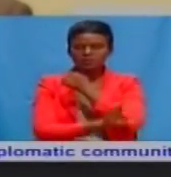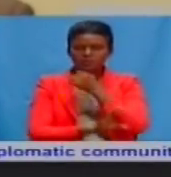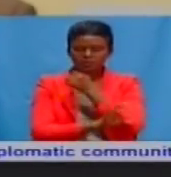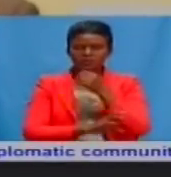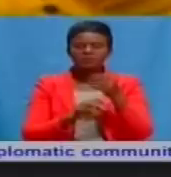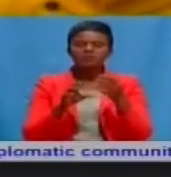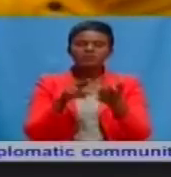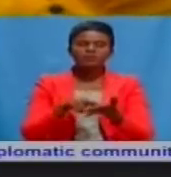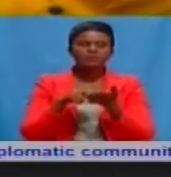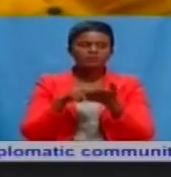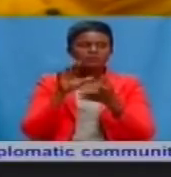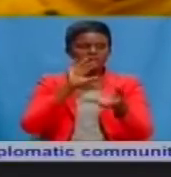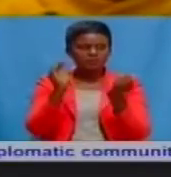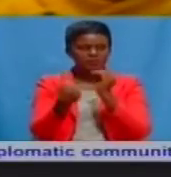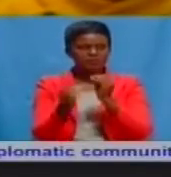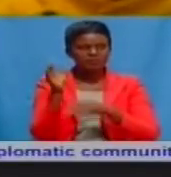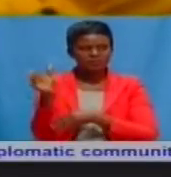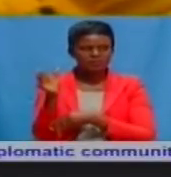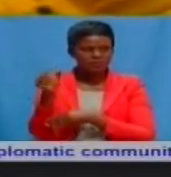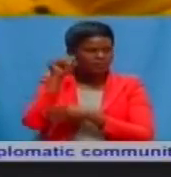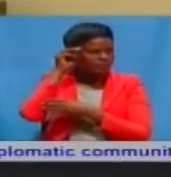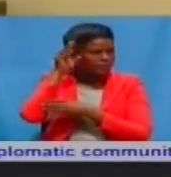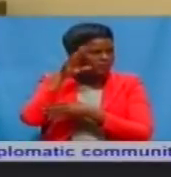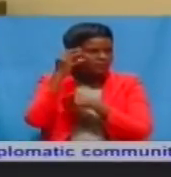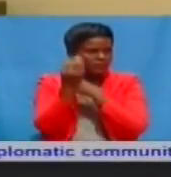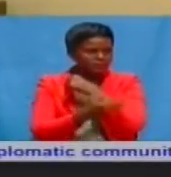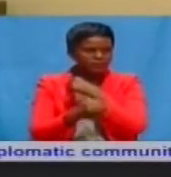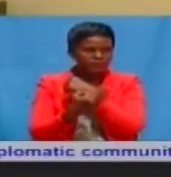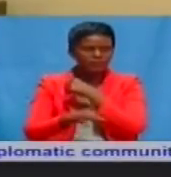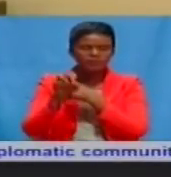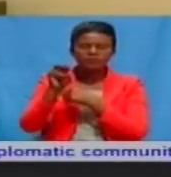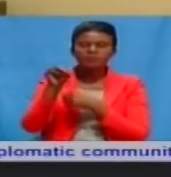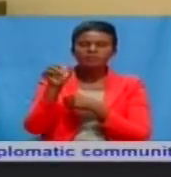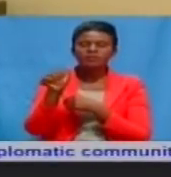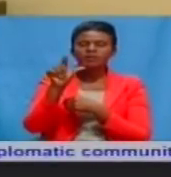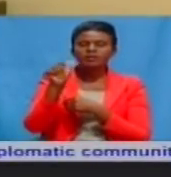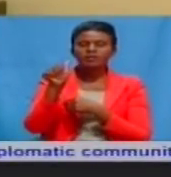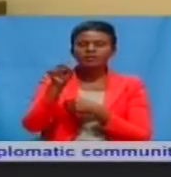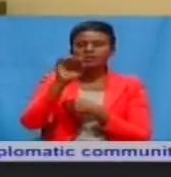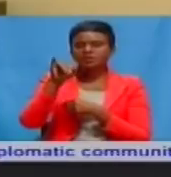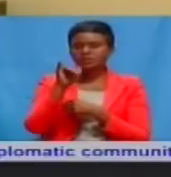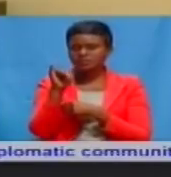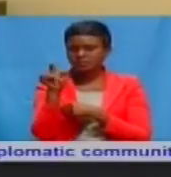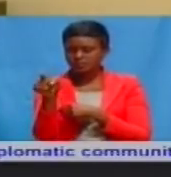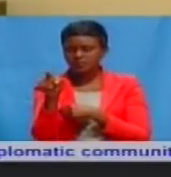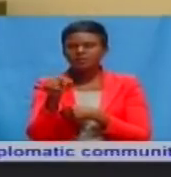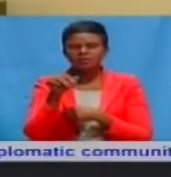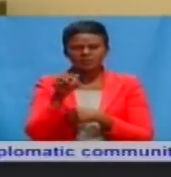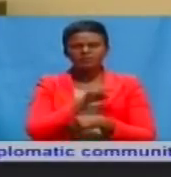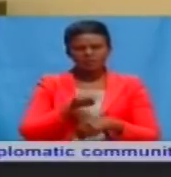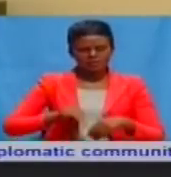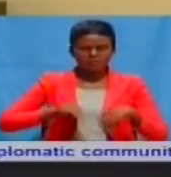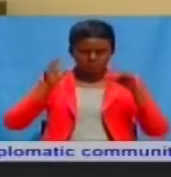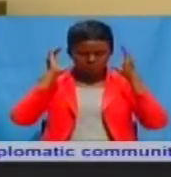by the opposition UPND. The Minister of Foreign Affairs Joe Malanje says members of the diplomatic corps need to be accorded